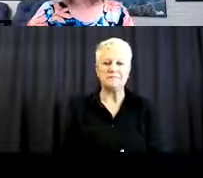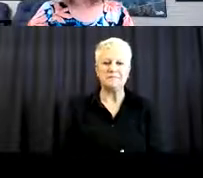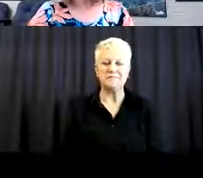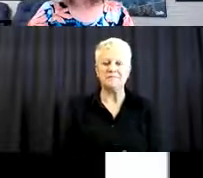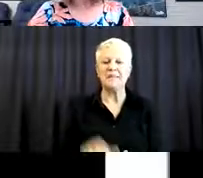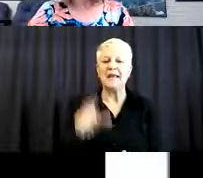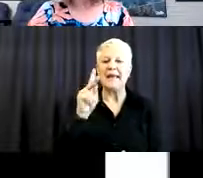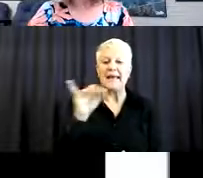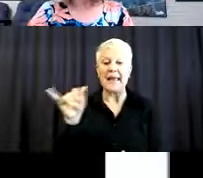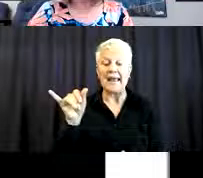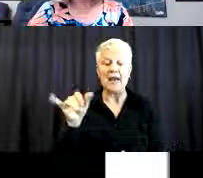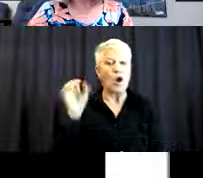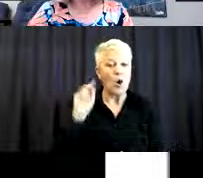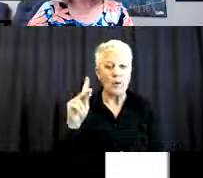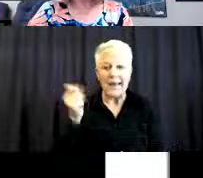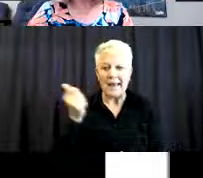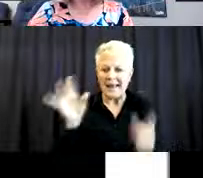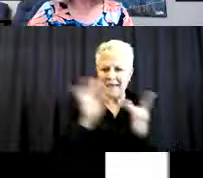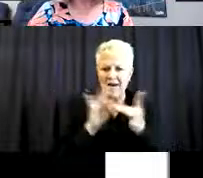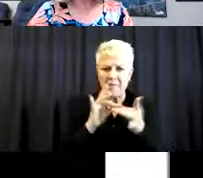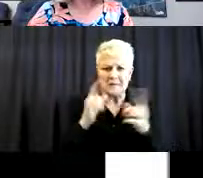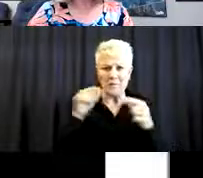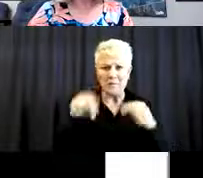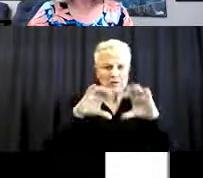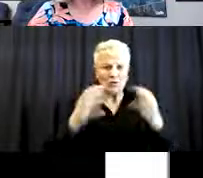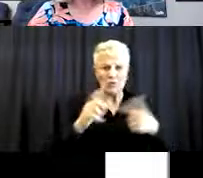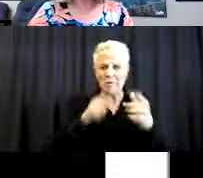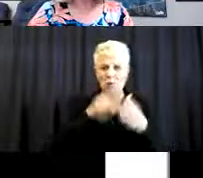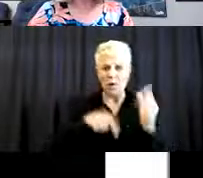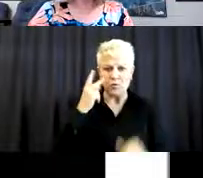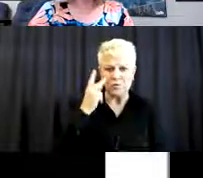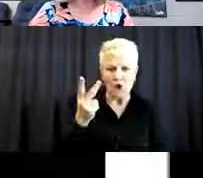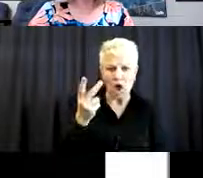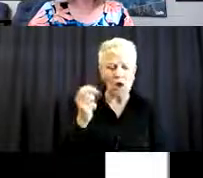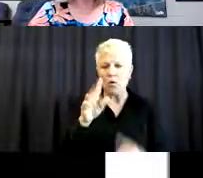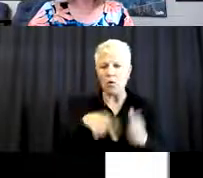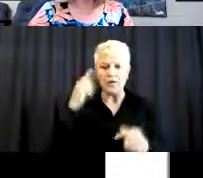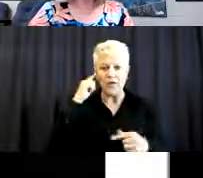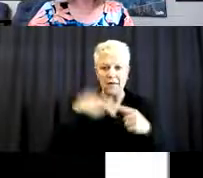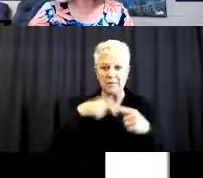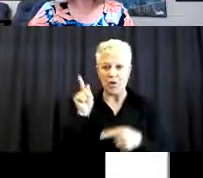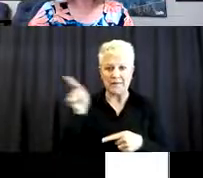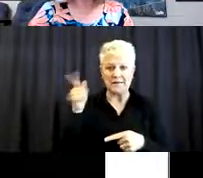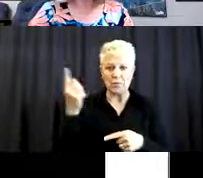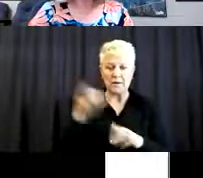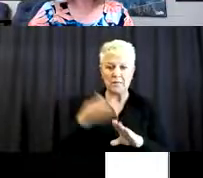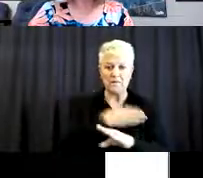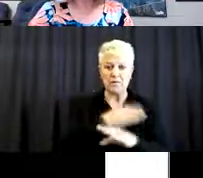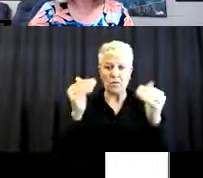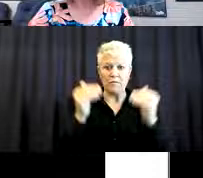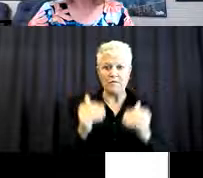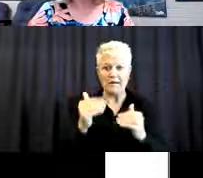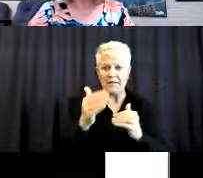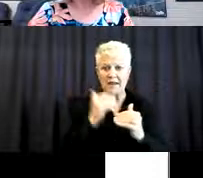Okay, were there any comments from the group about what you saw or what you thought about this one before we move on to the next